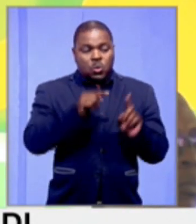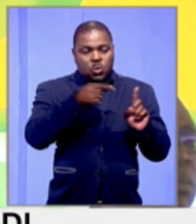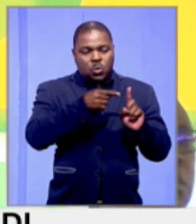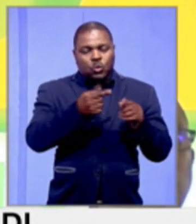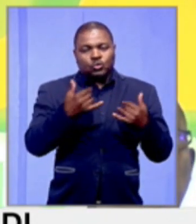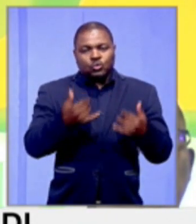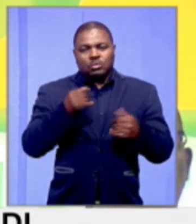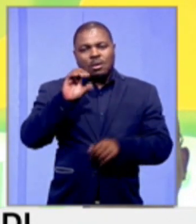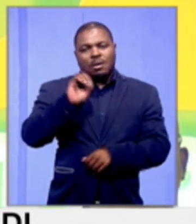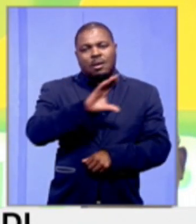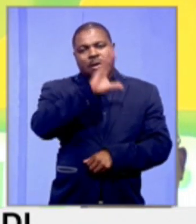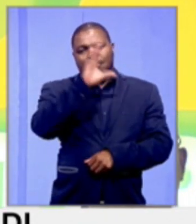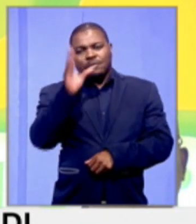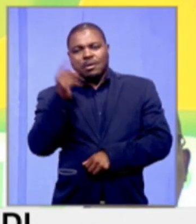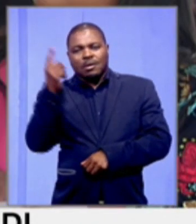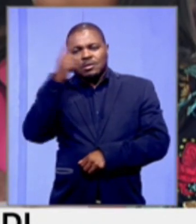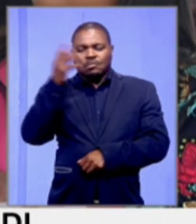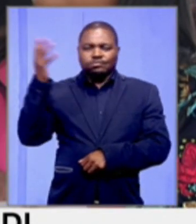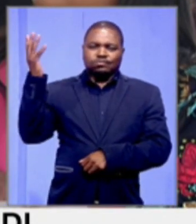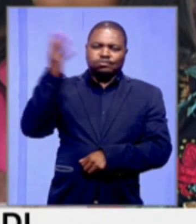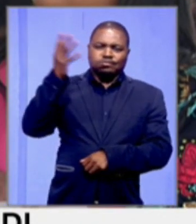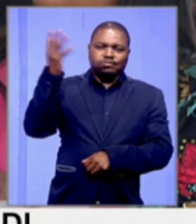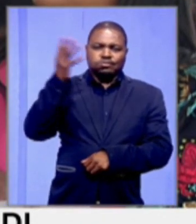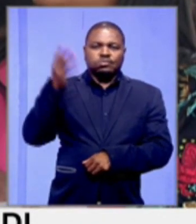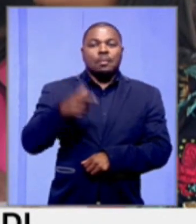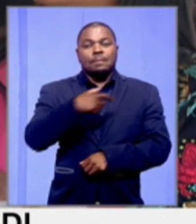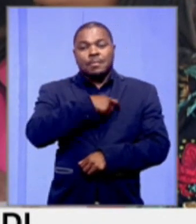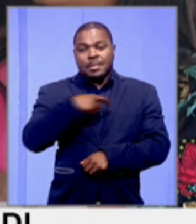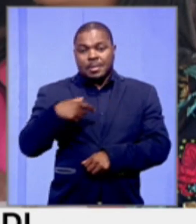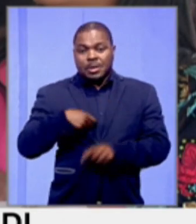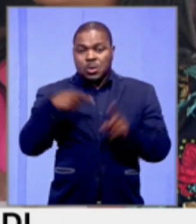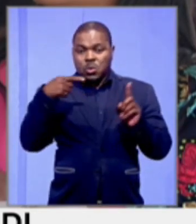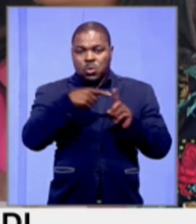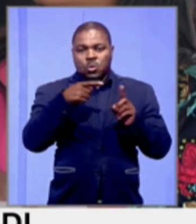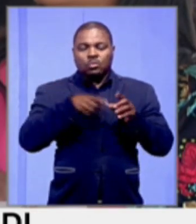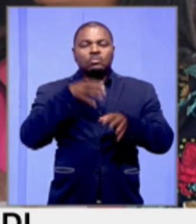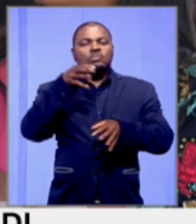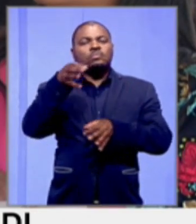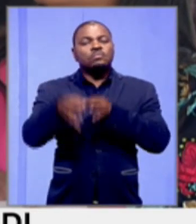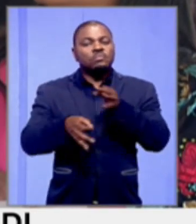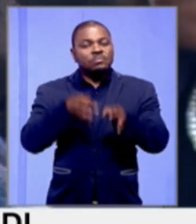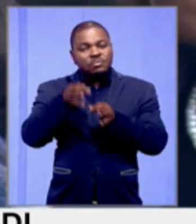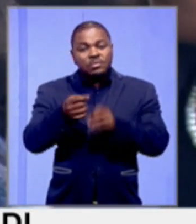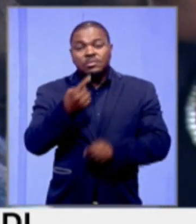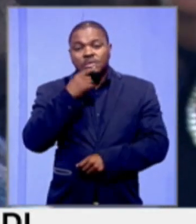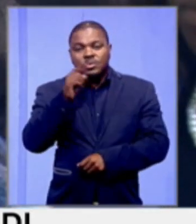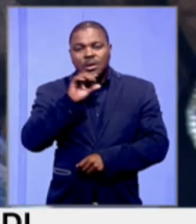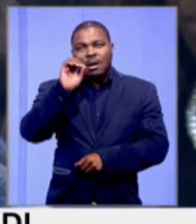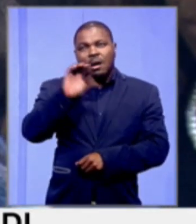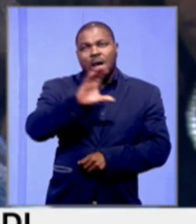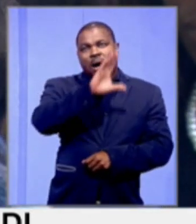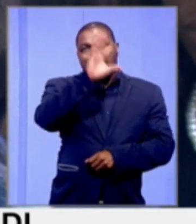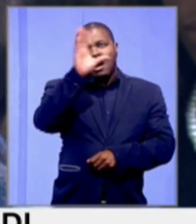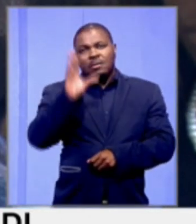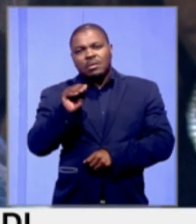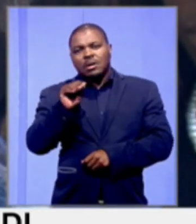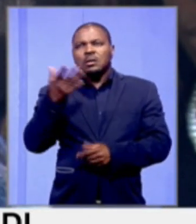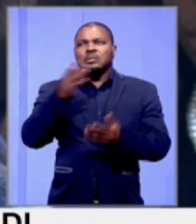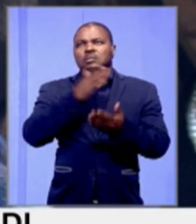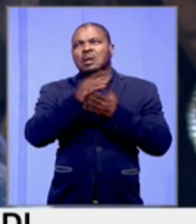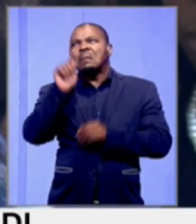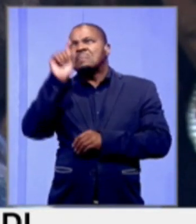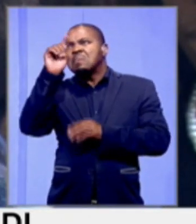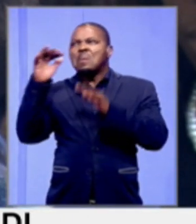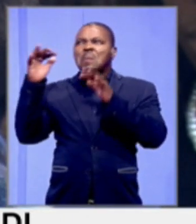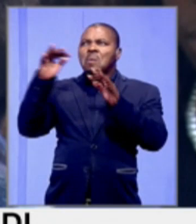moletlong wa letsatsi la Afrika ka Gauteng, Moporesidente o hlalositse ka moo kontinente e gogelwago ka gare ga dikgaruru tša kgole